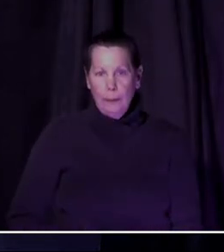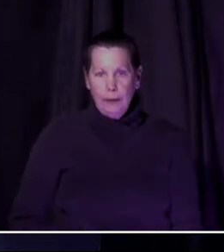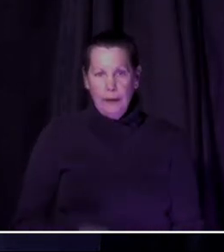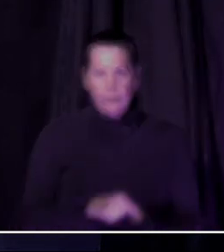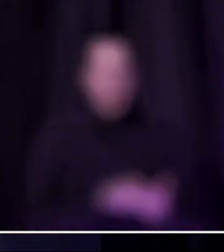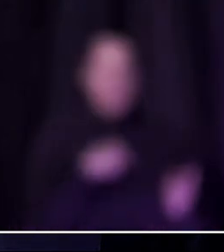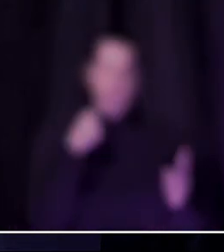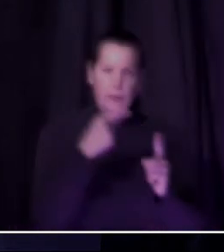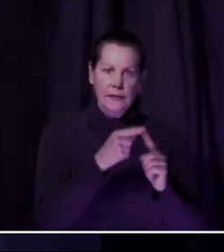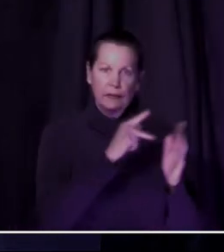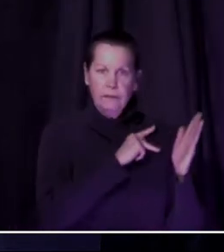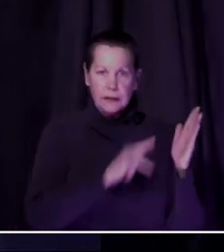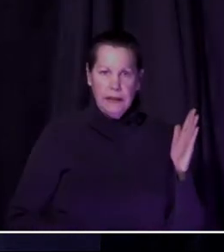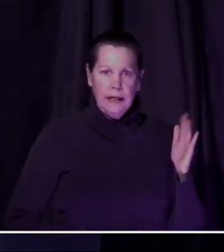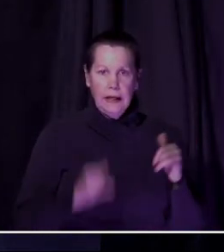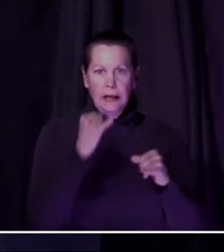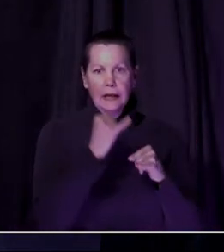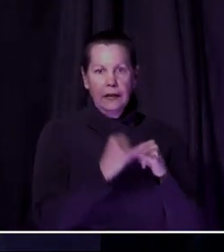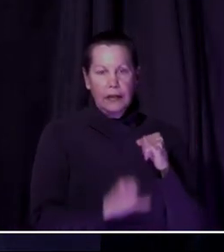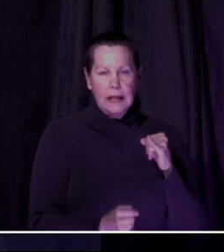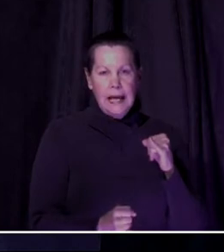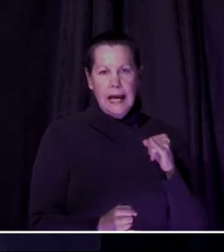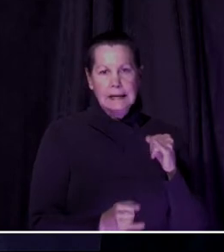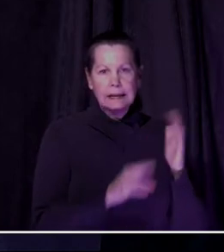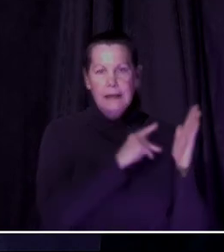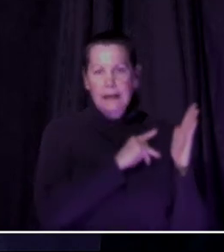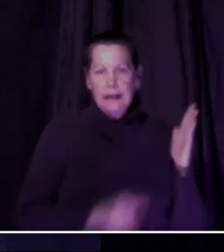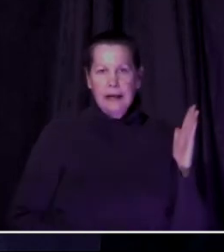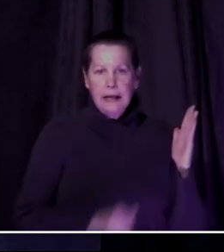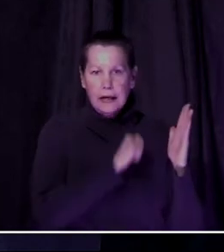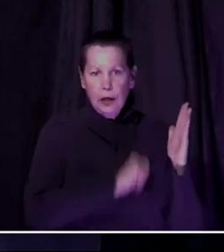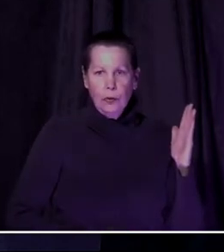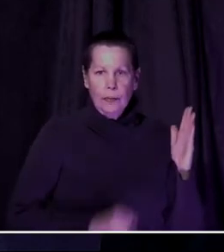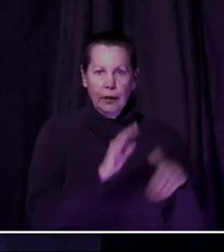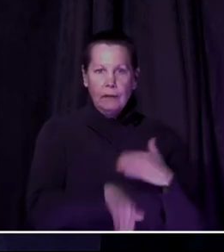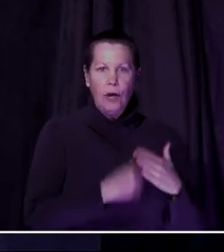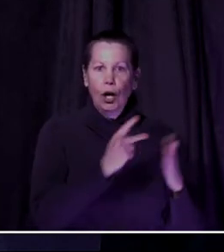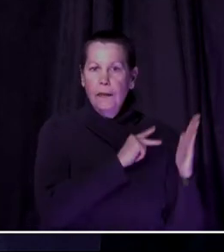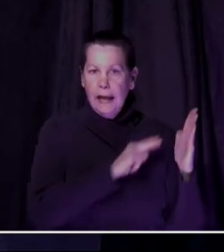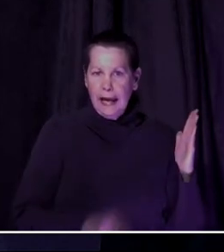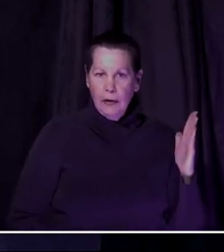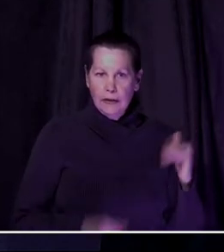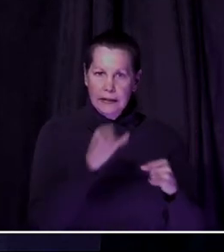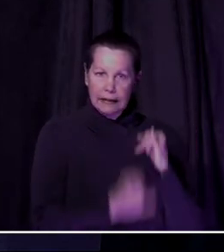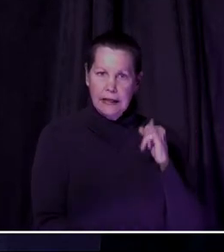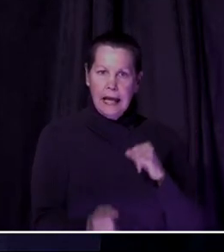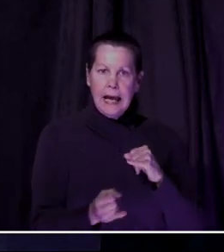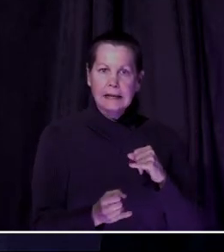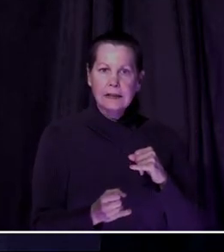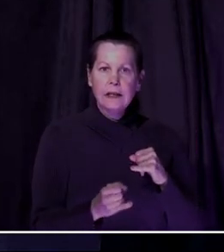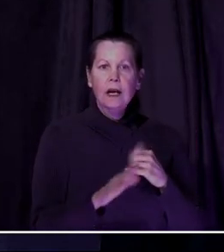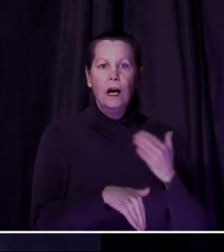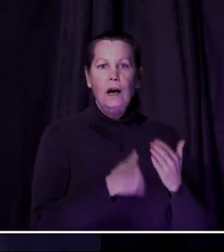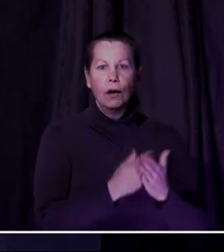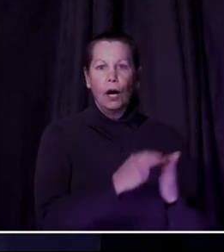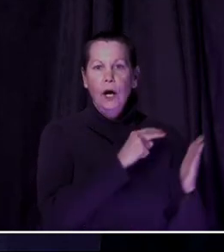King Agrippa, the last King Agrippa of the Herods. He is the last of the